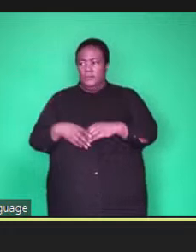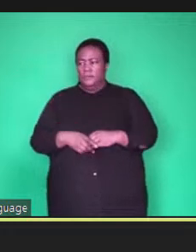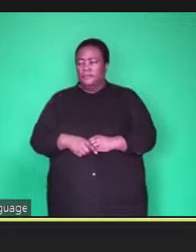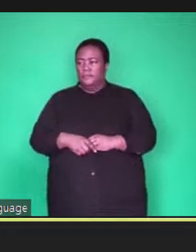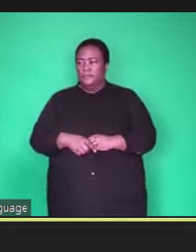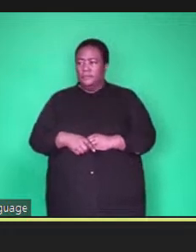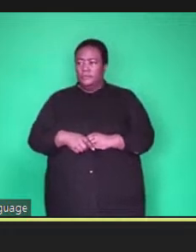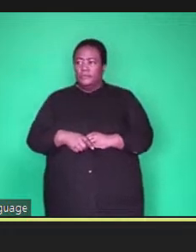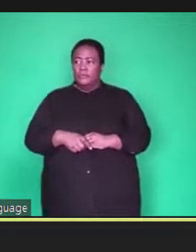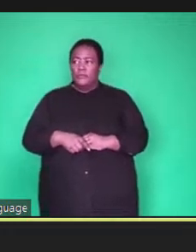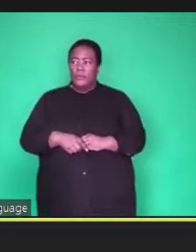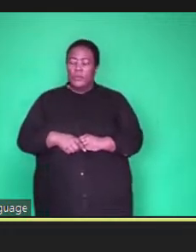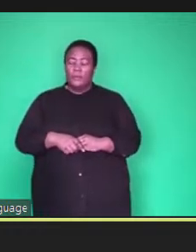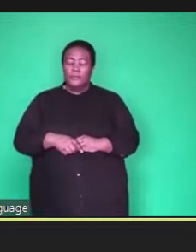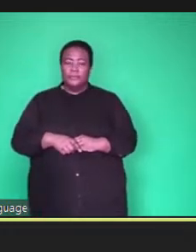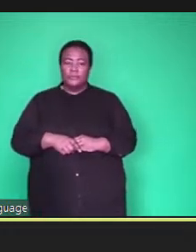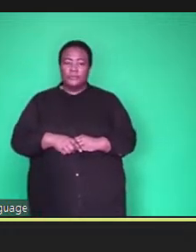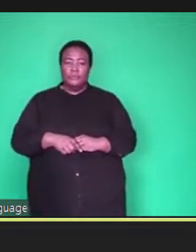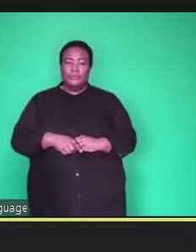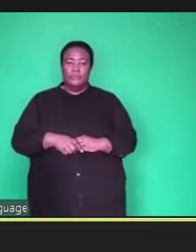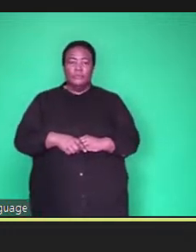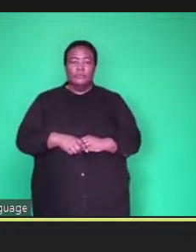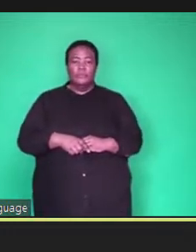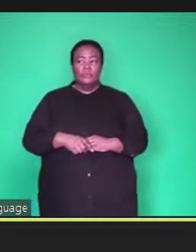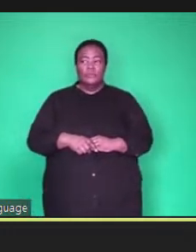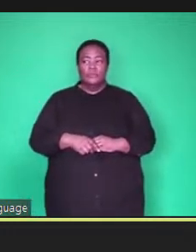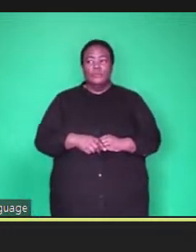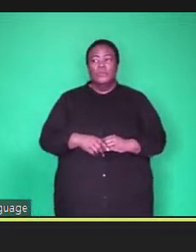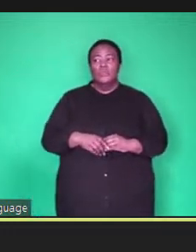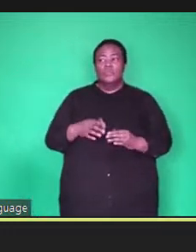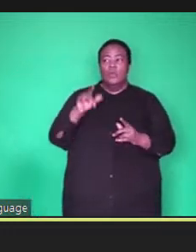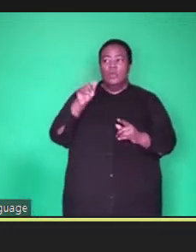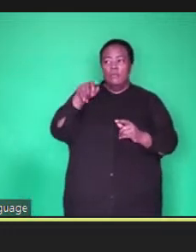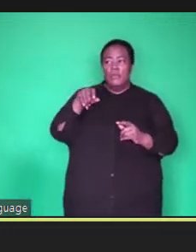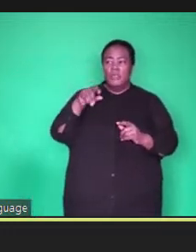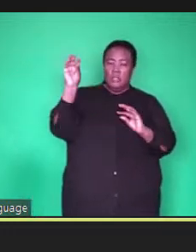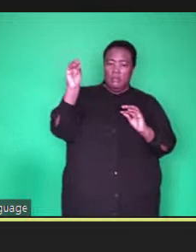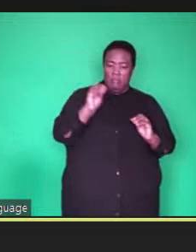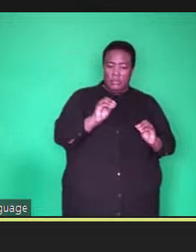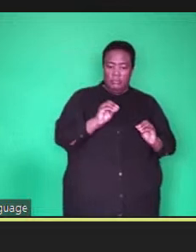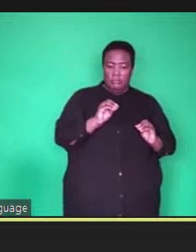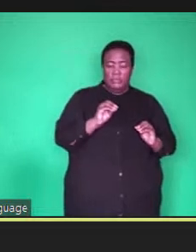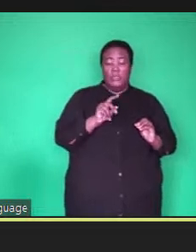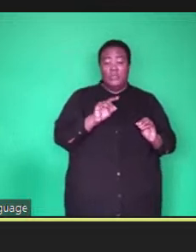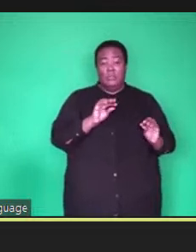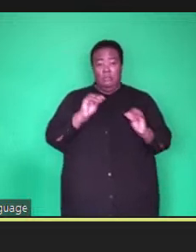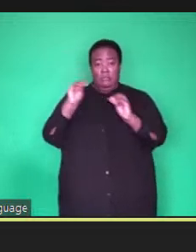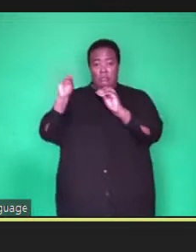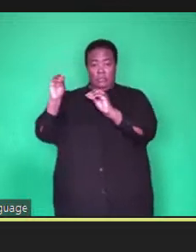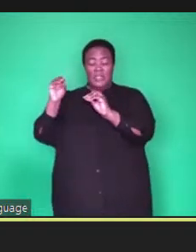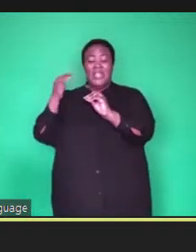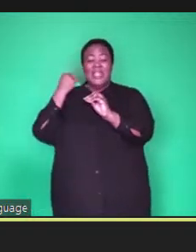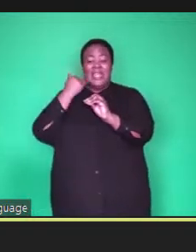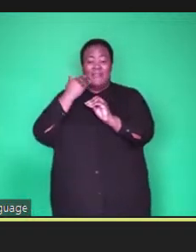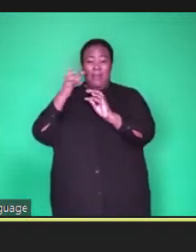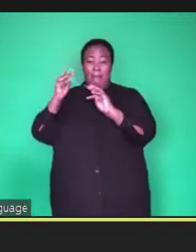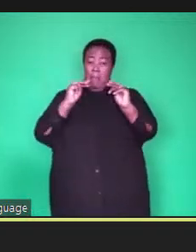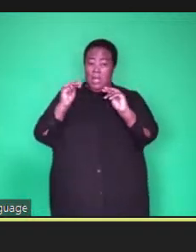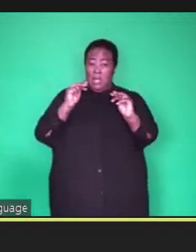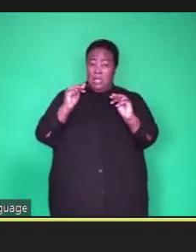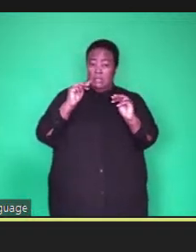person leaving, and every out migration of a person leaving. When these are managed and kept with some level